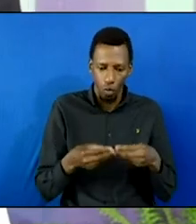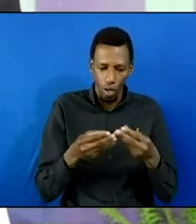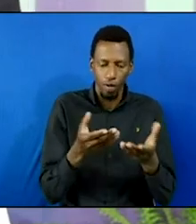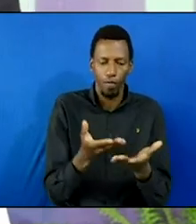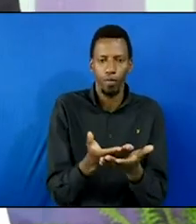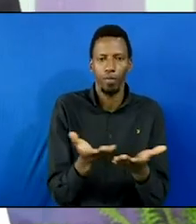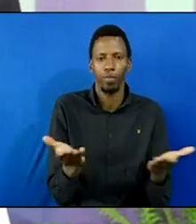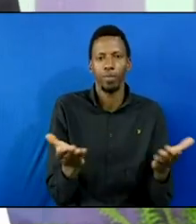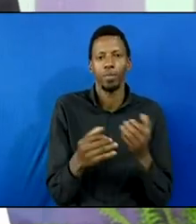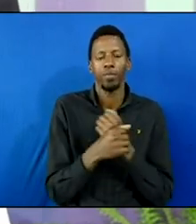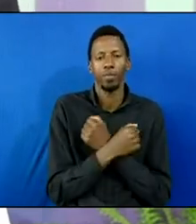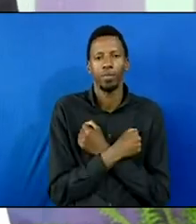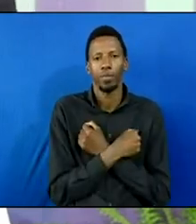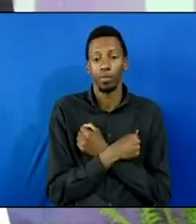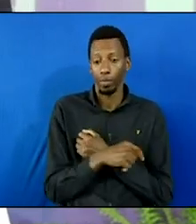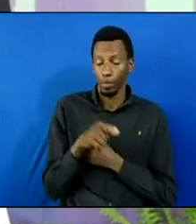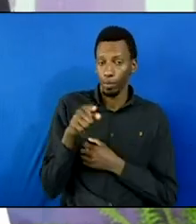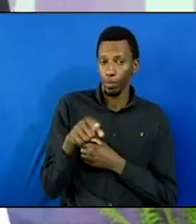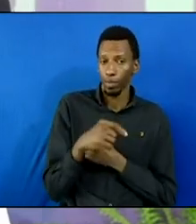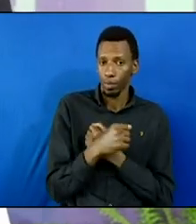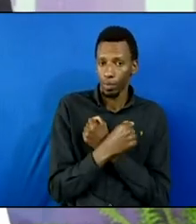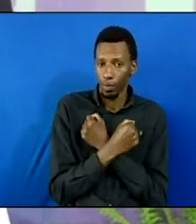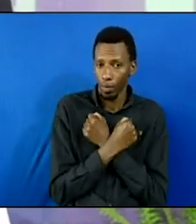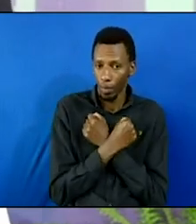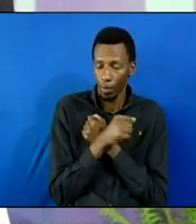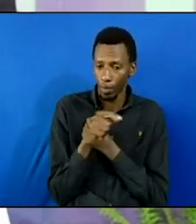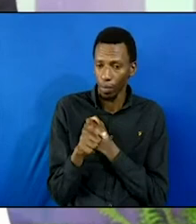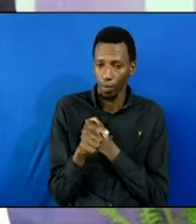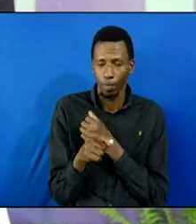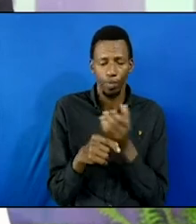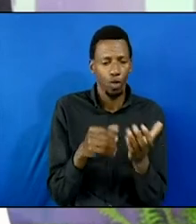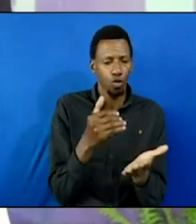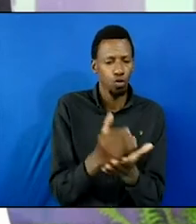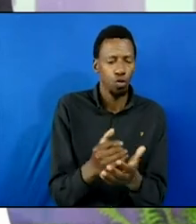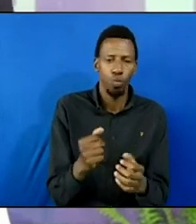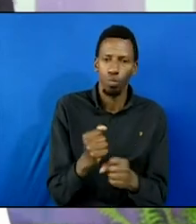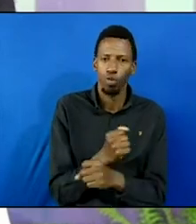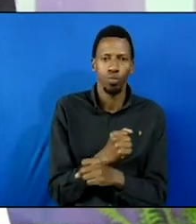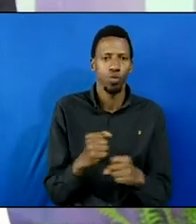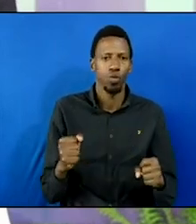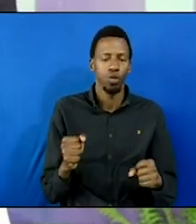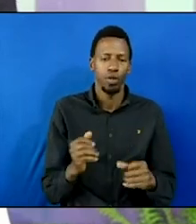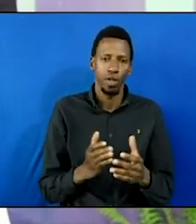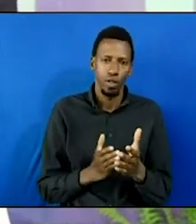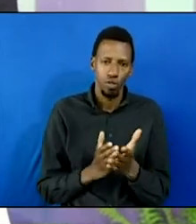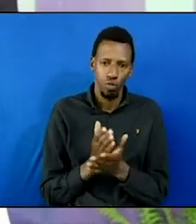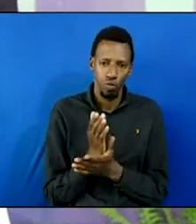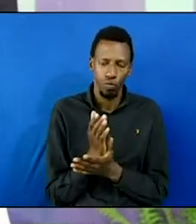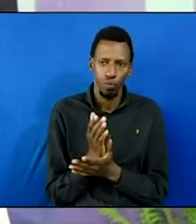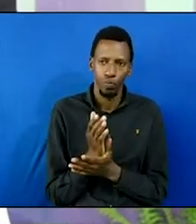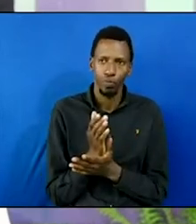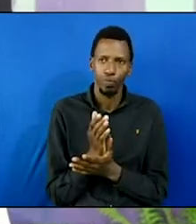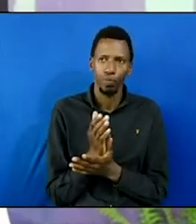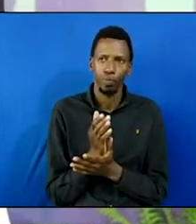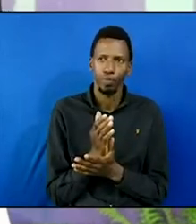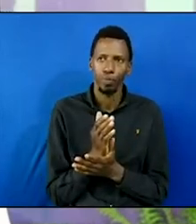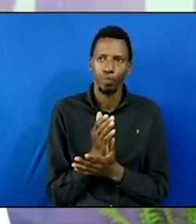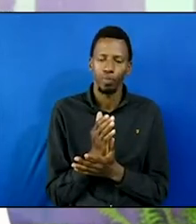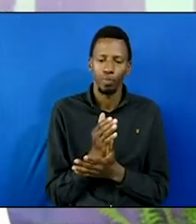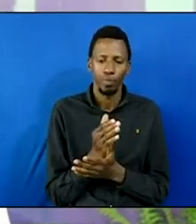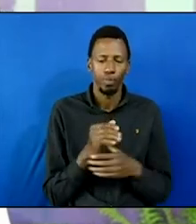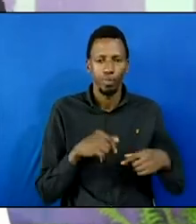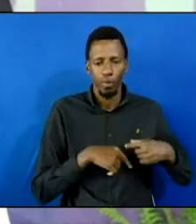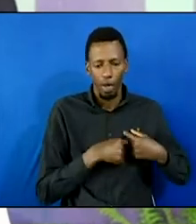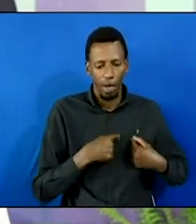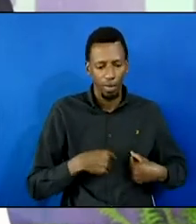love. This love cannot be stopped even by the